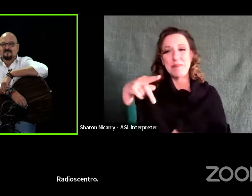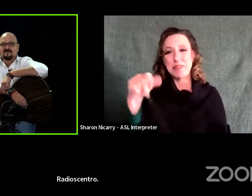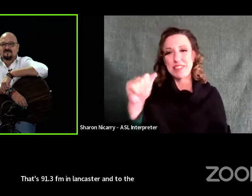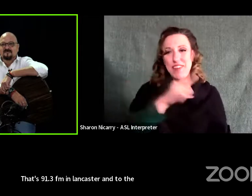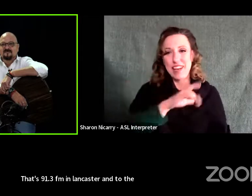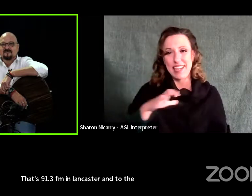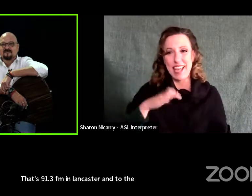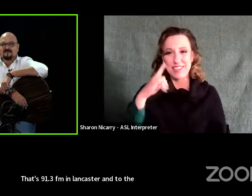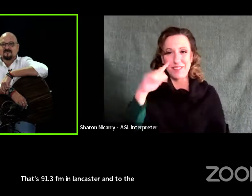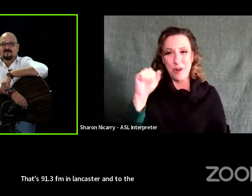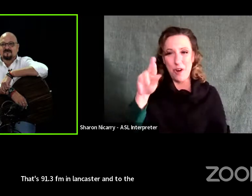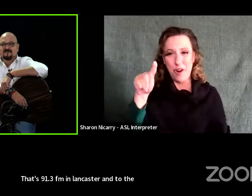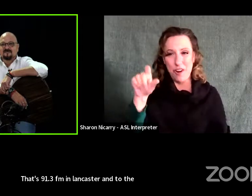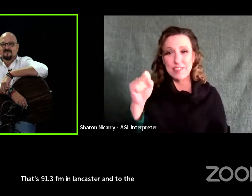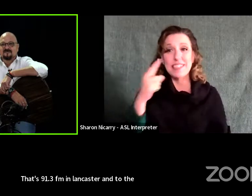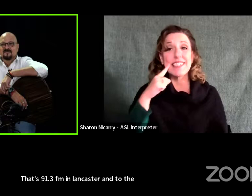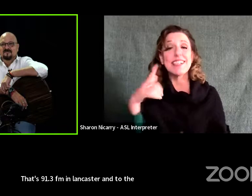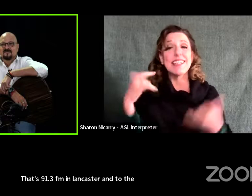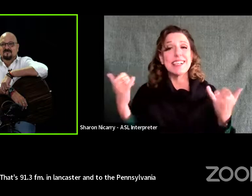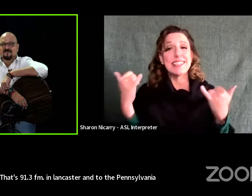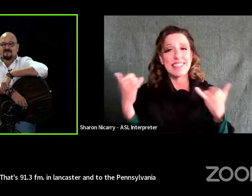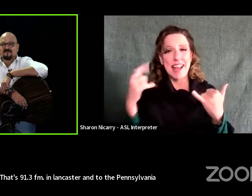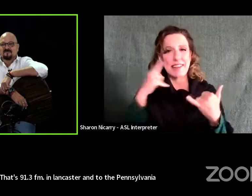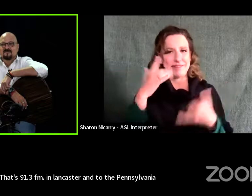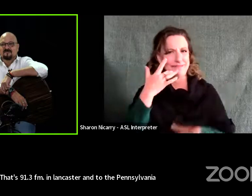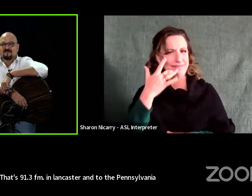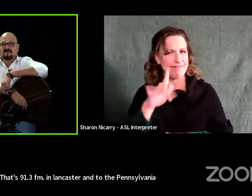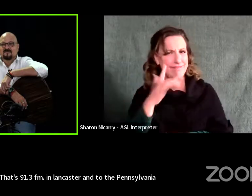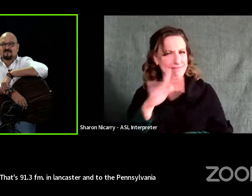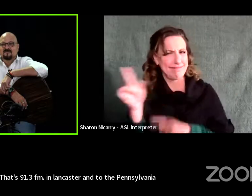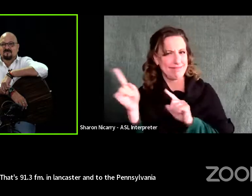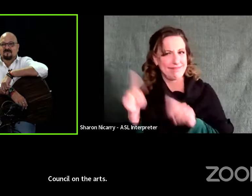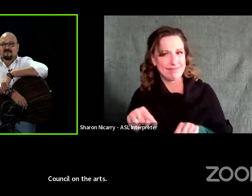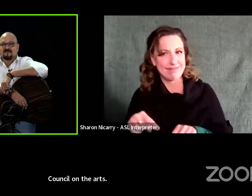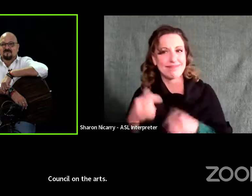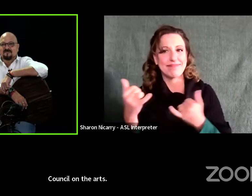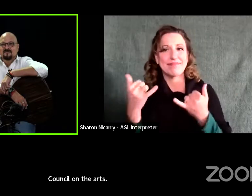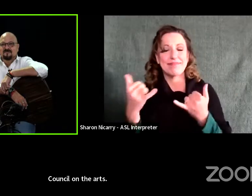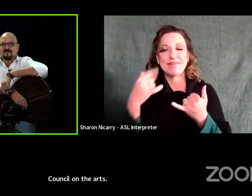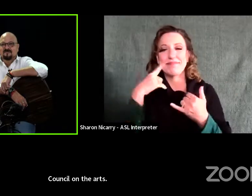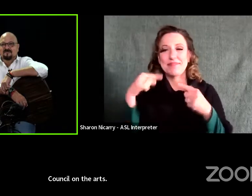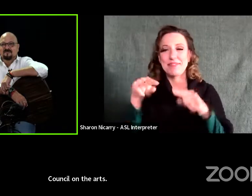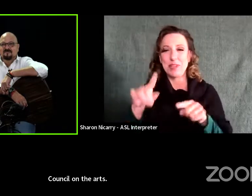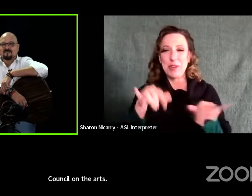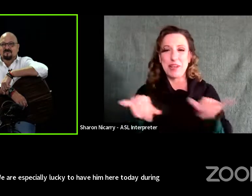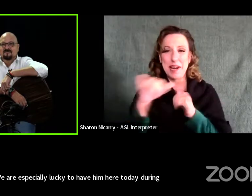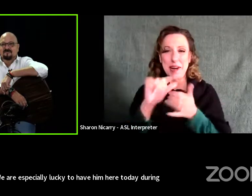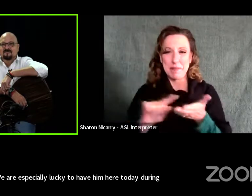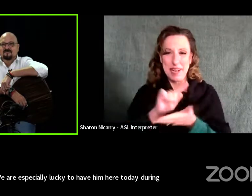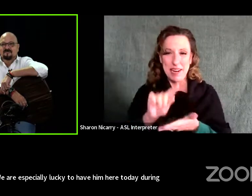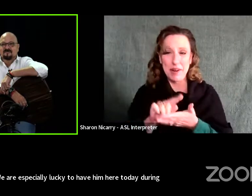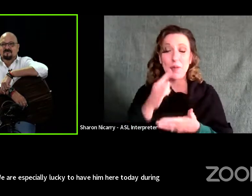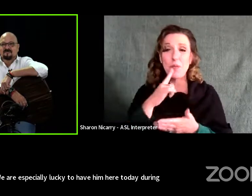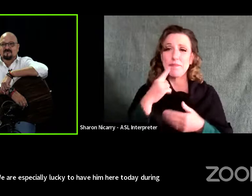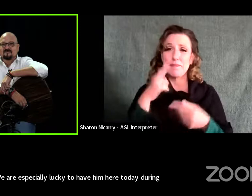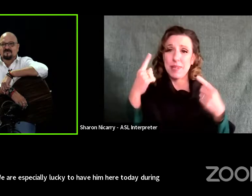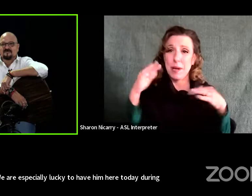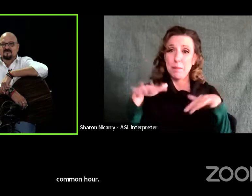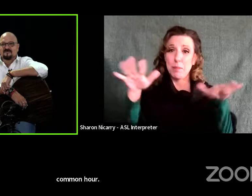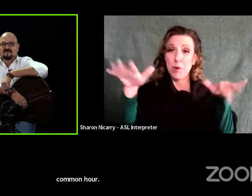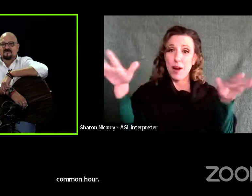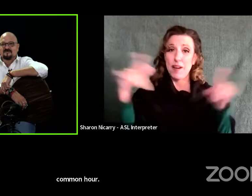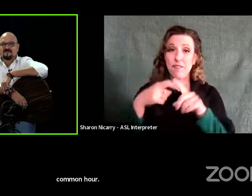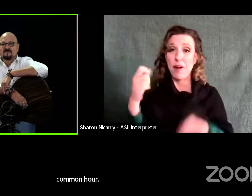the Arts. We are especially lucky to have him here today during Common Hour. We are broadcasting from the